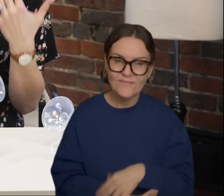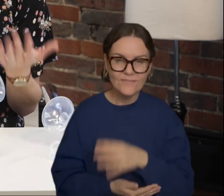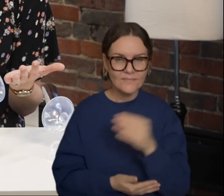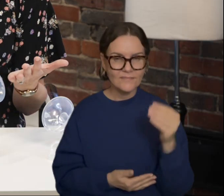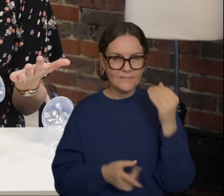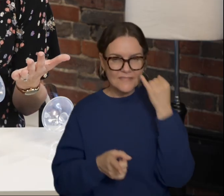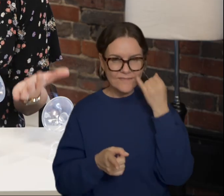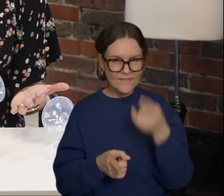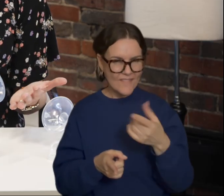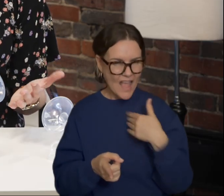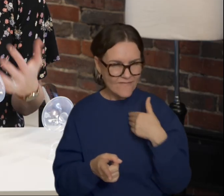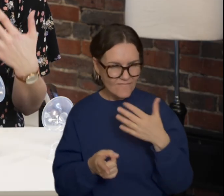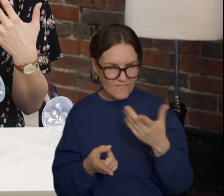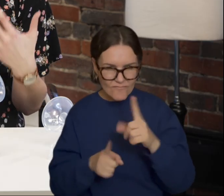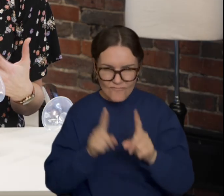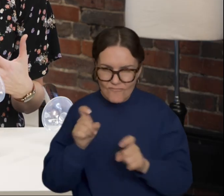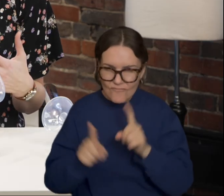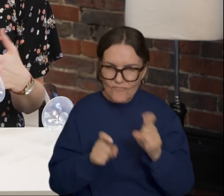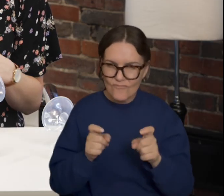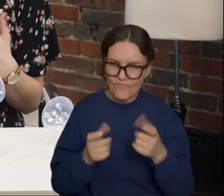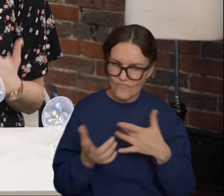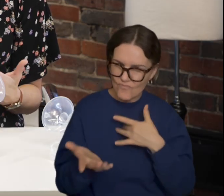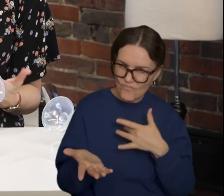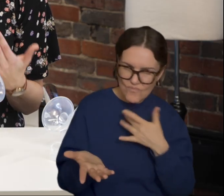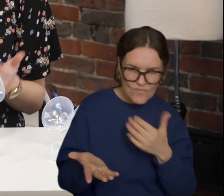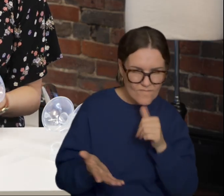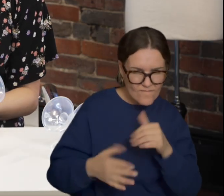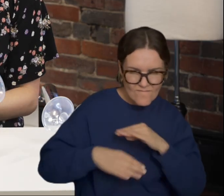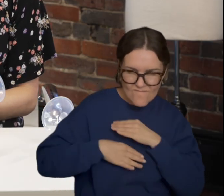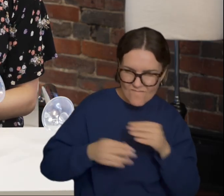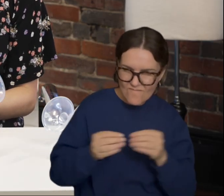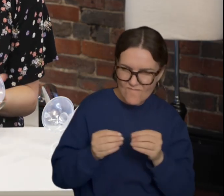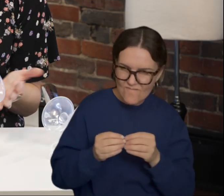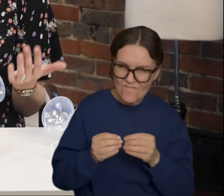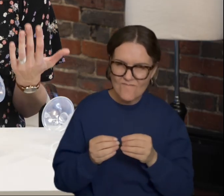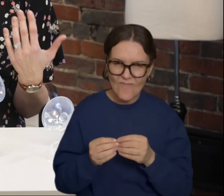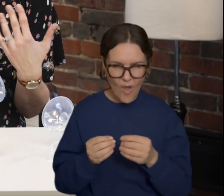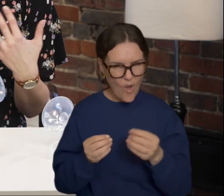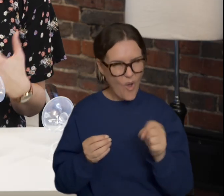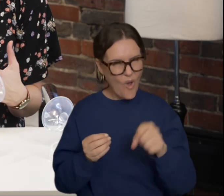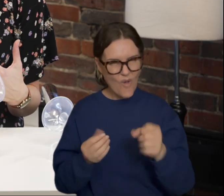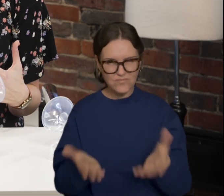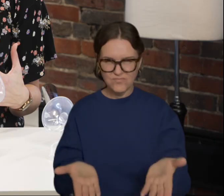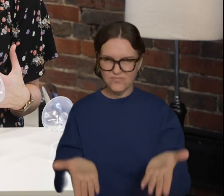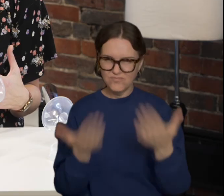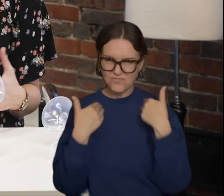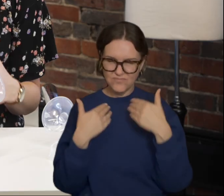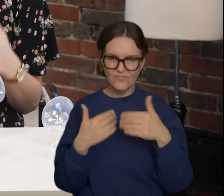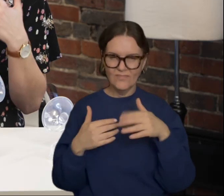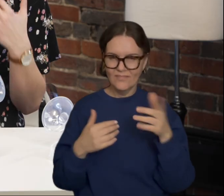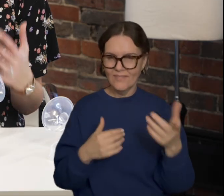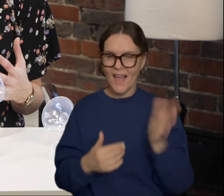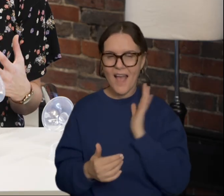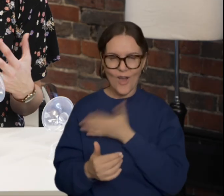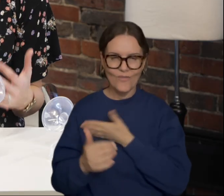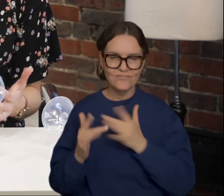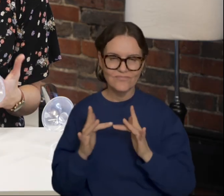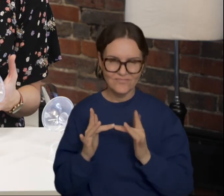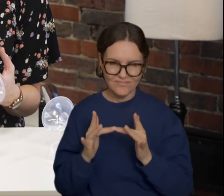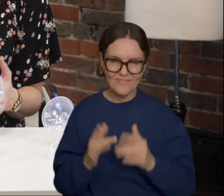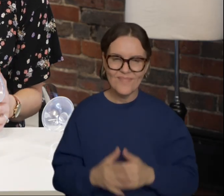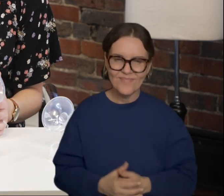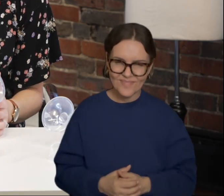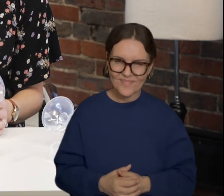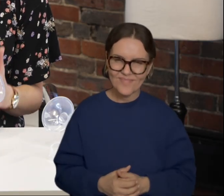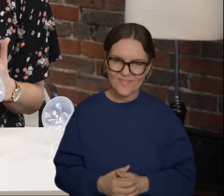just here's your pump and good luck. We want to make sure you're supported in using the pump, making sure you have questions answered, and everything